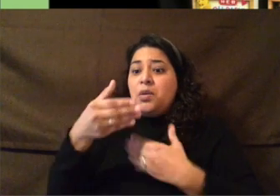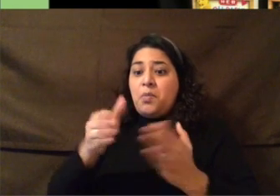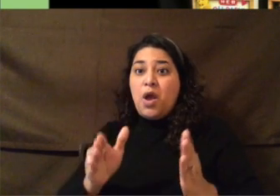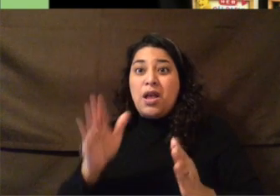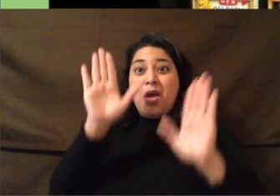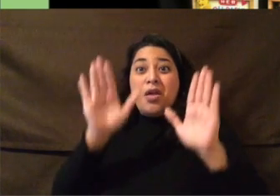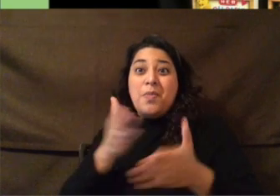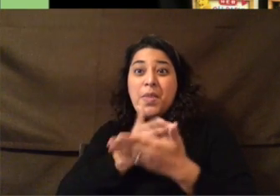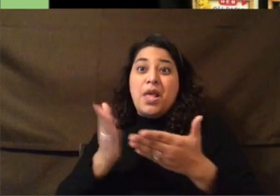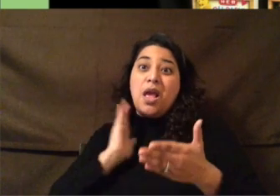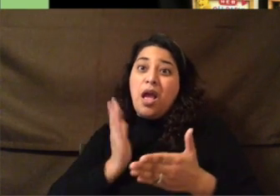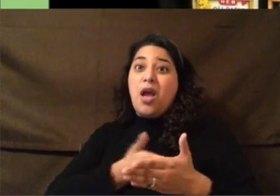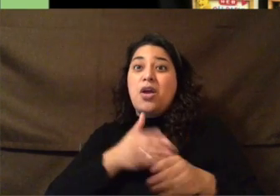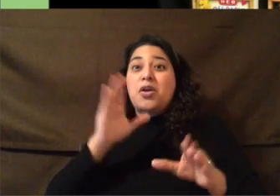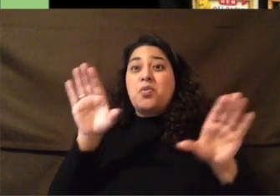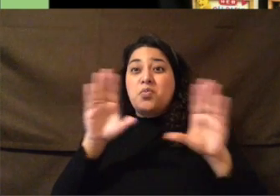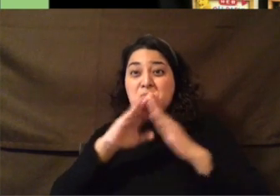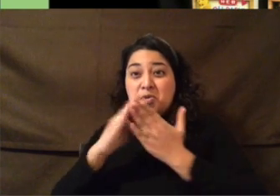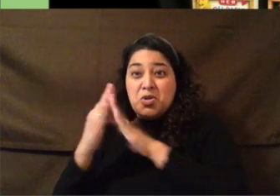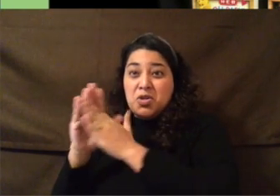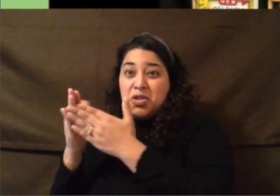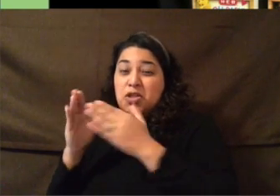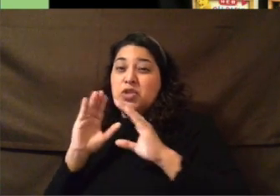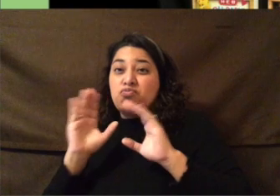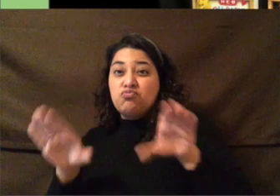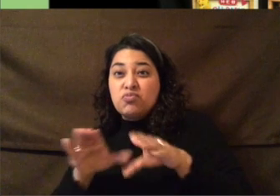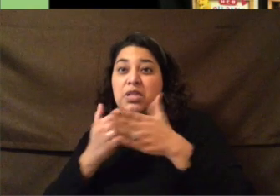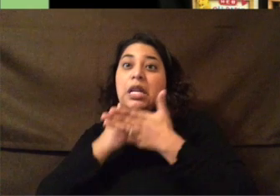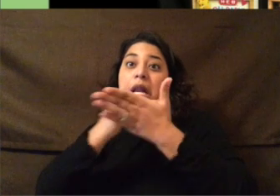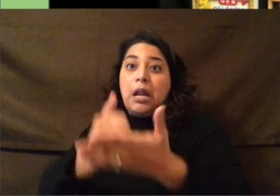So that's a really awesome thing that our community does to give back.